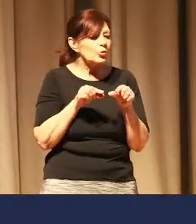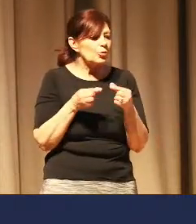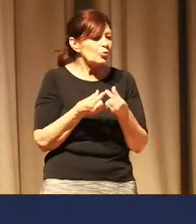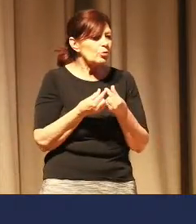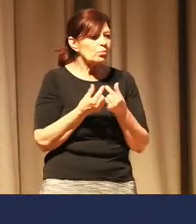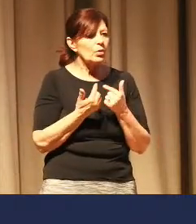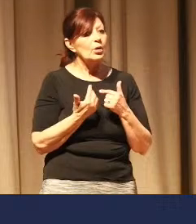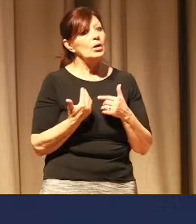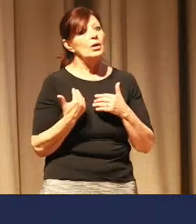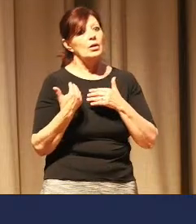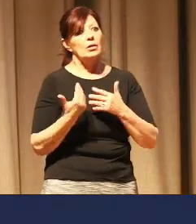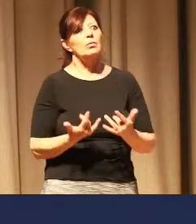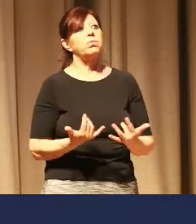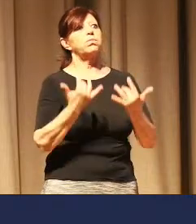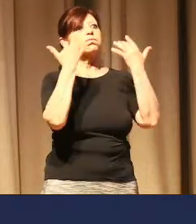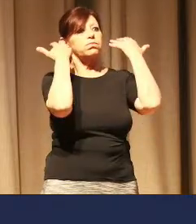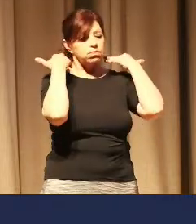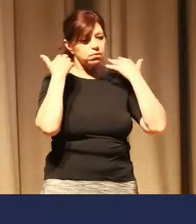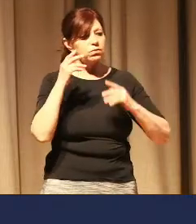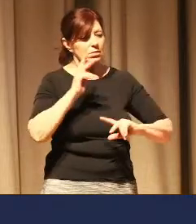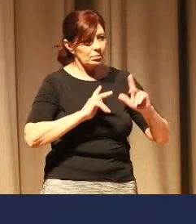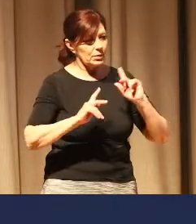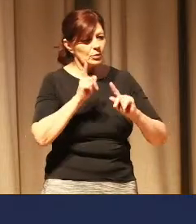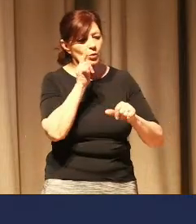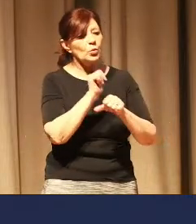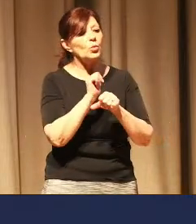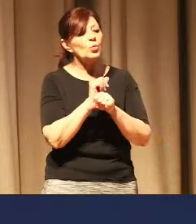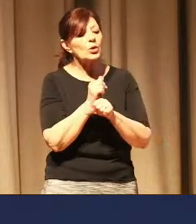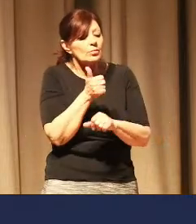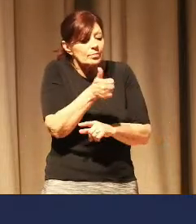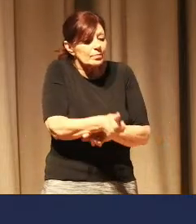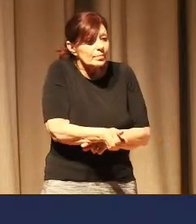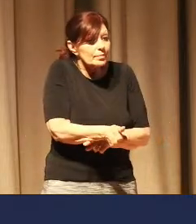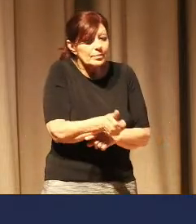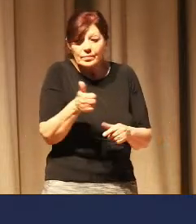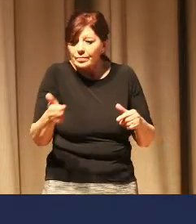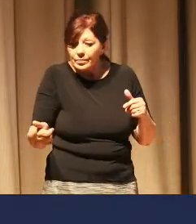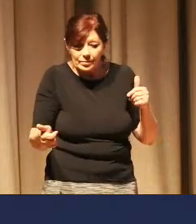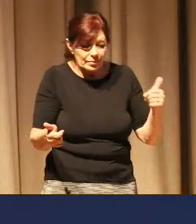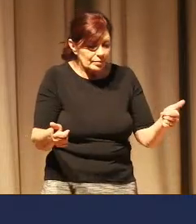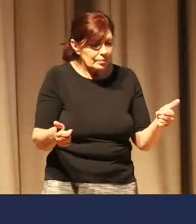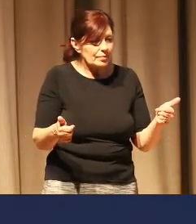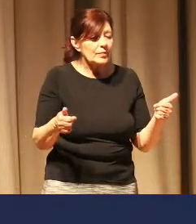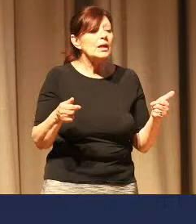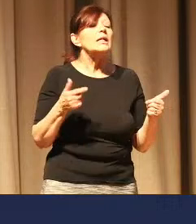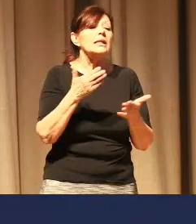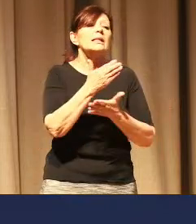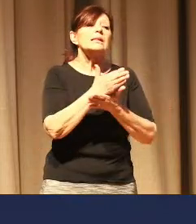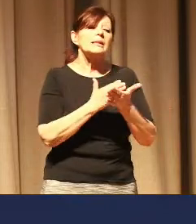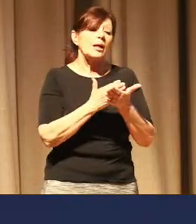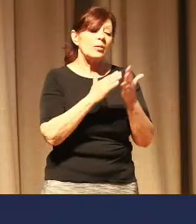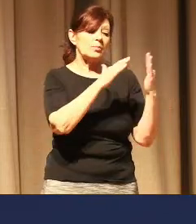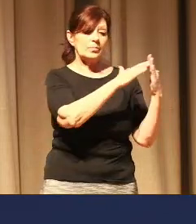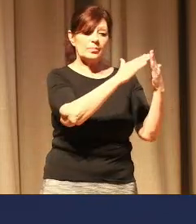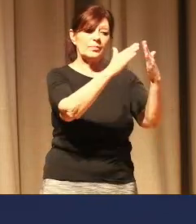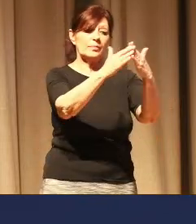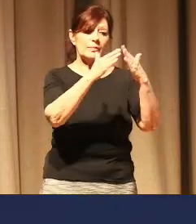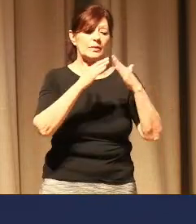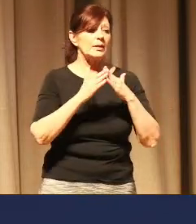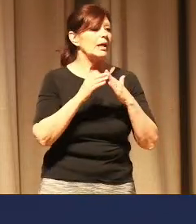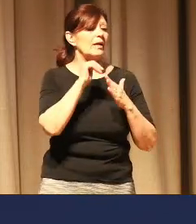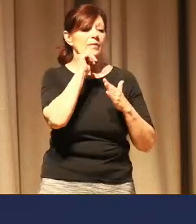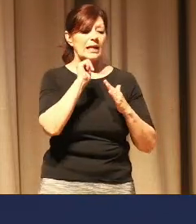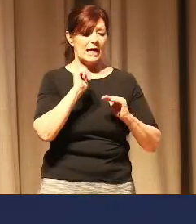often overworked individuals who work independently of each other on their tasks. Some municipalities have not